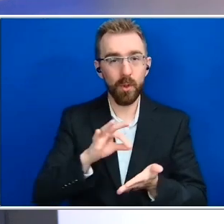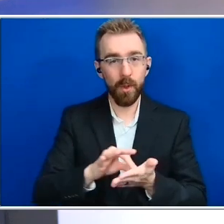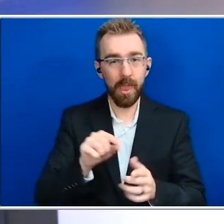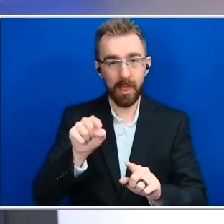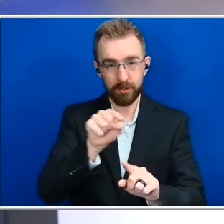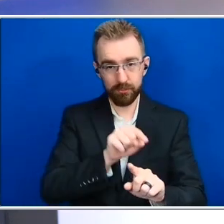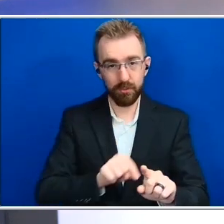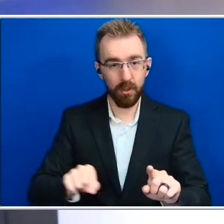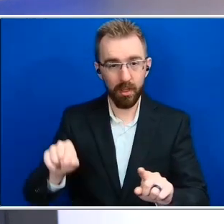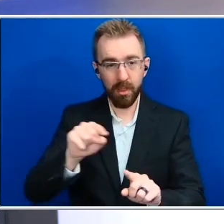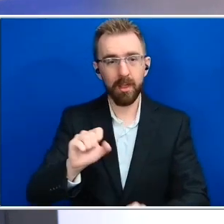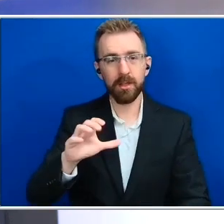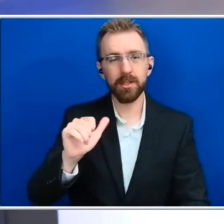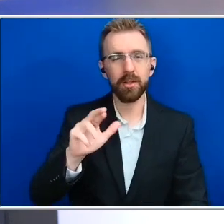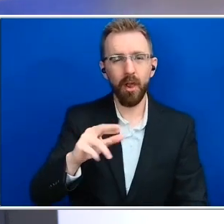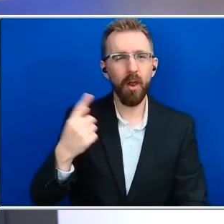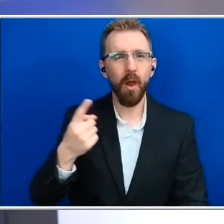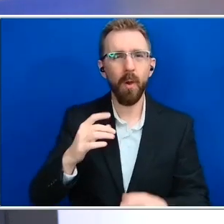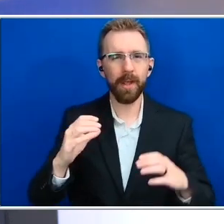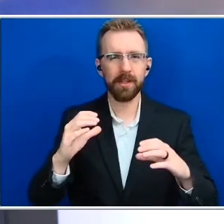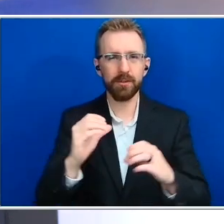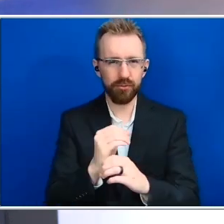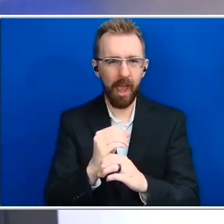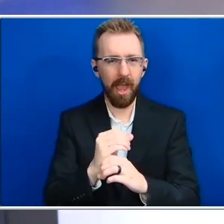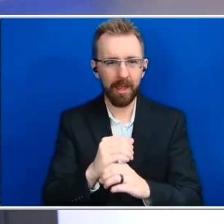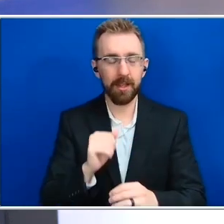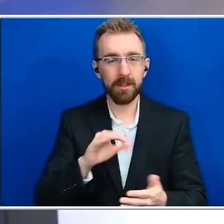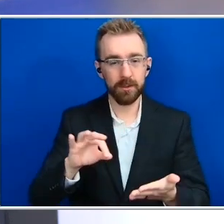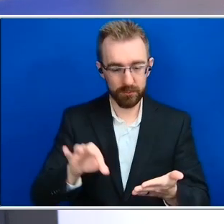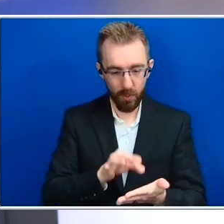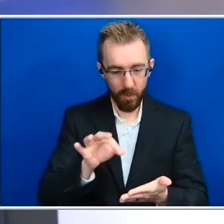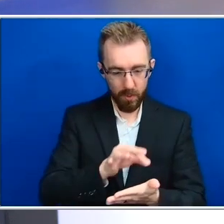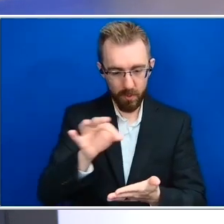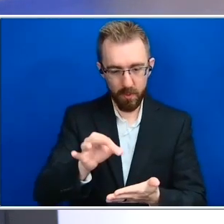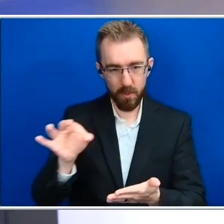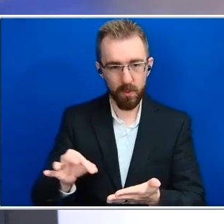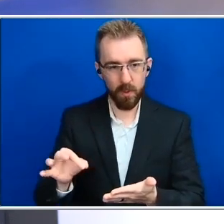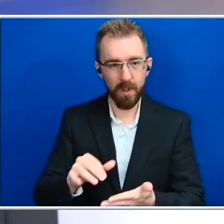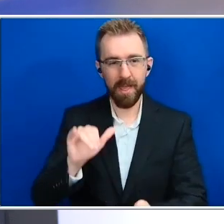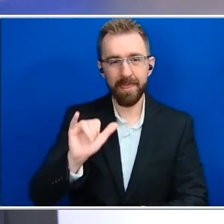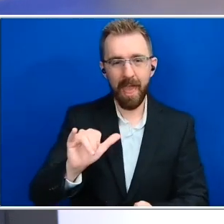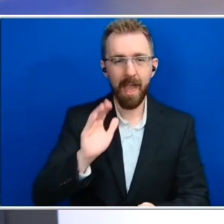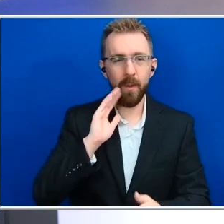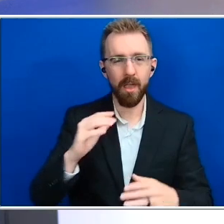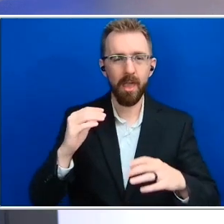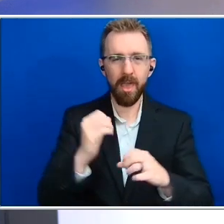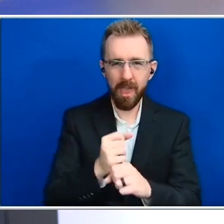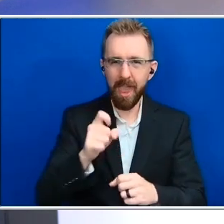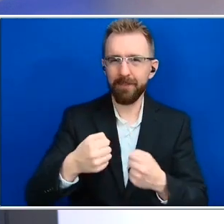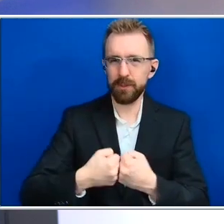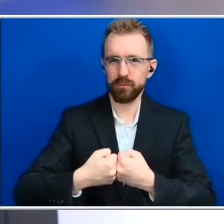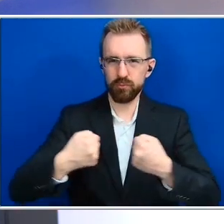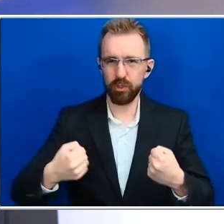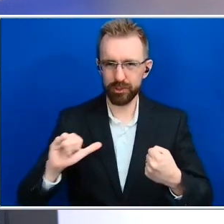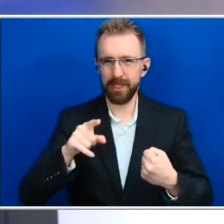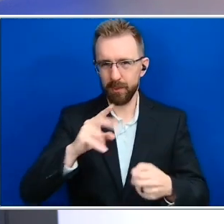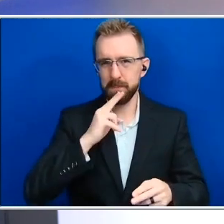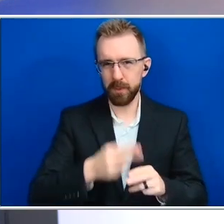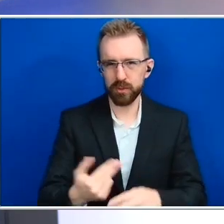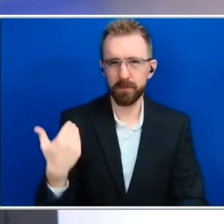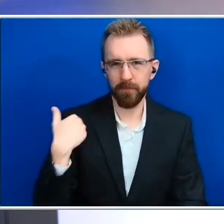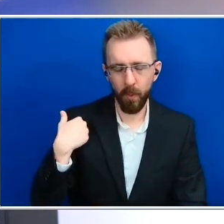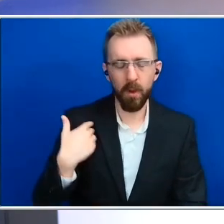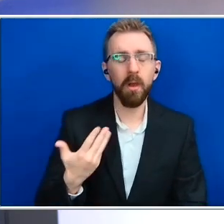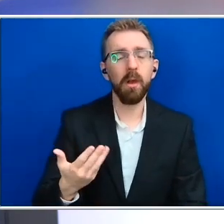always contract. So when you're sewing a circle like that, the anastomosis narrows down and has to be stretched, like you mentioned before. But we've been talking about